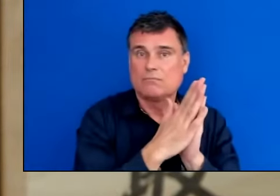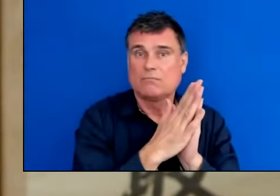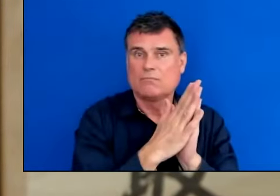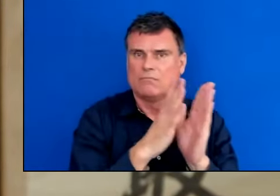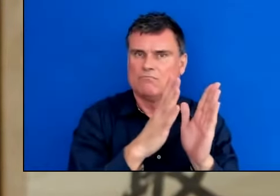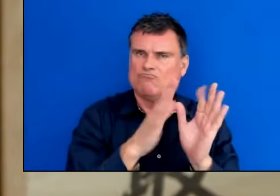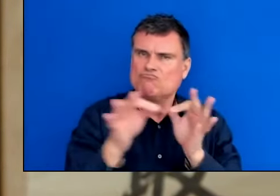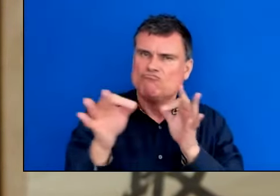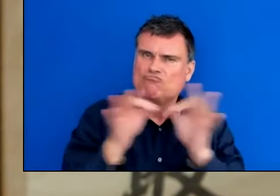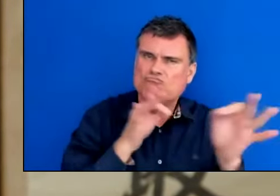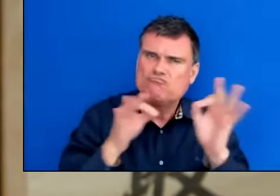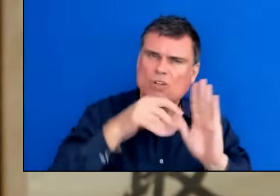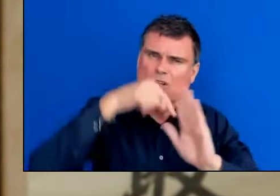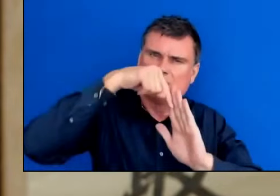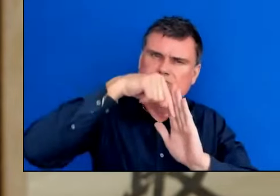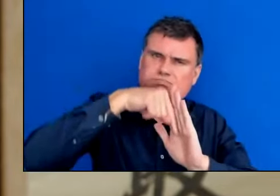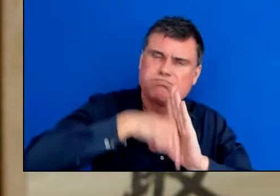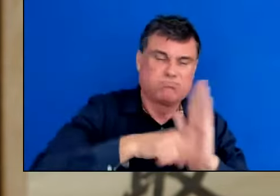everything.